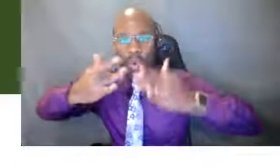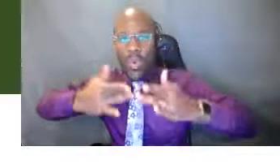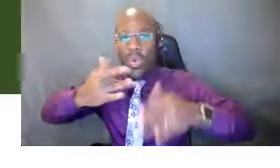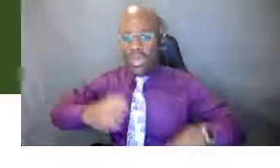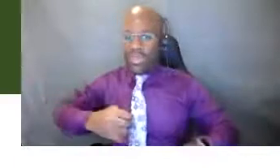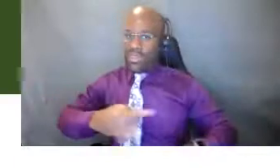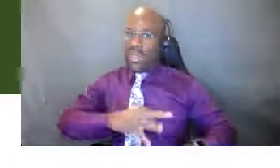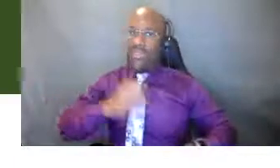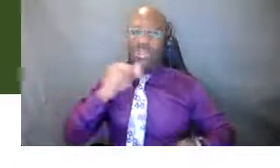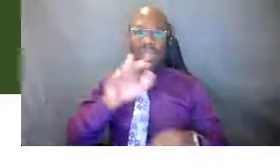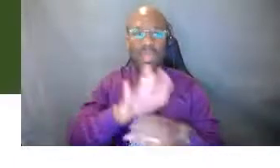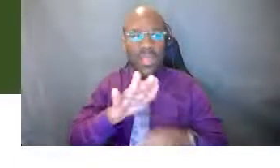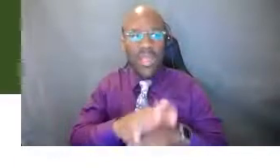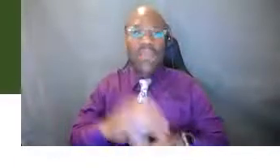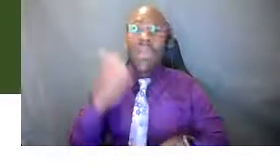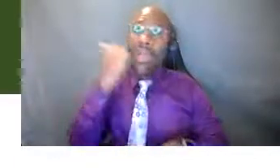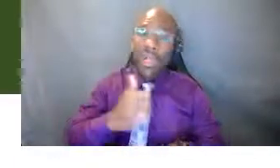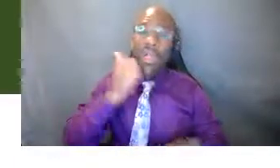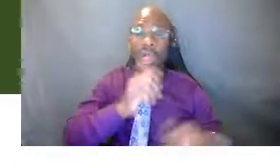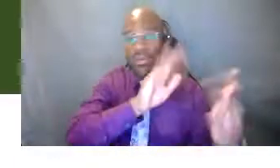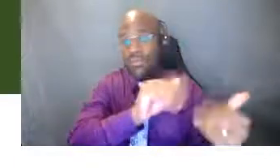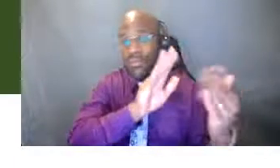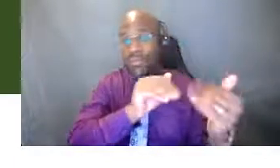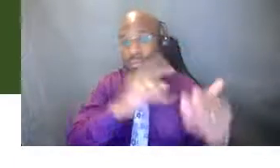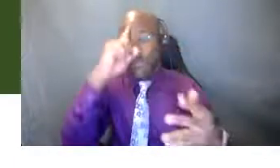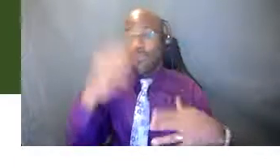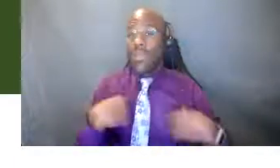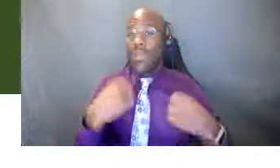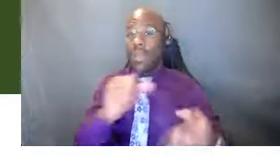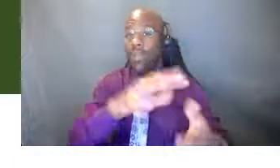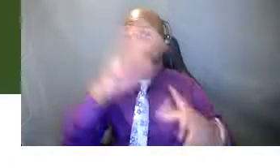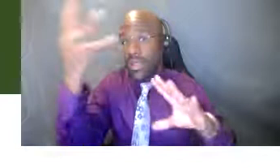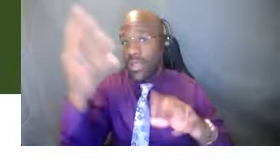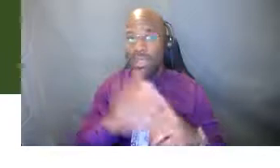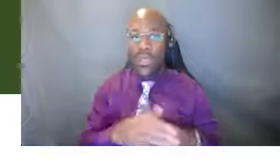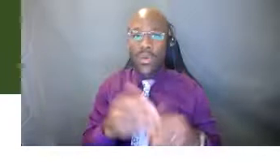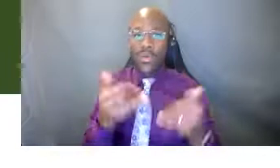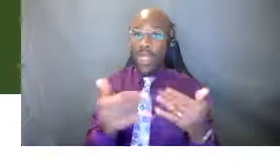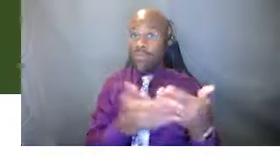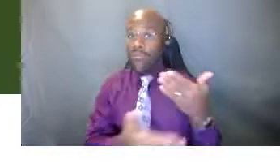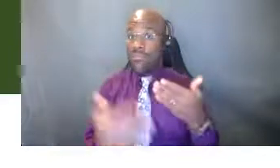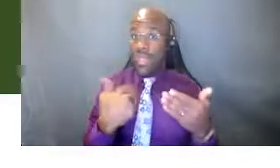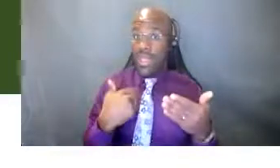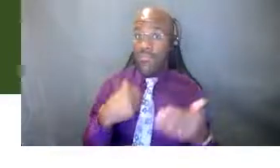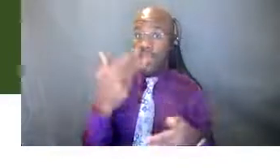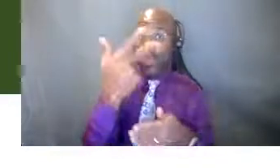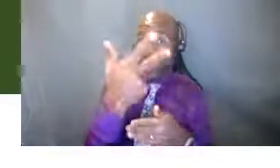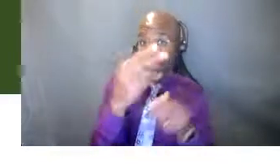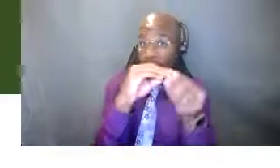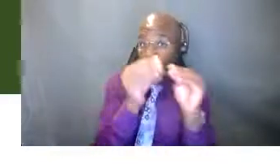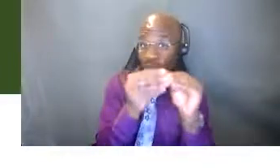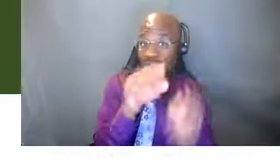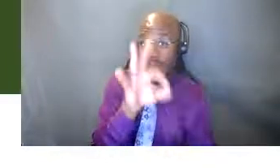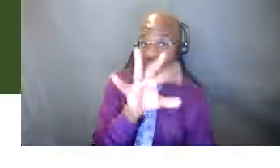that they see every day. So having 988, having a 3-digit number now that is widely